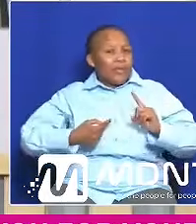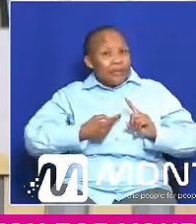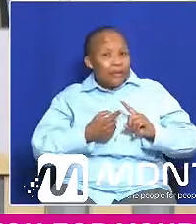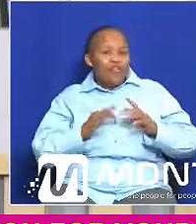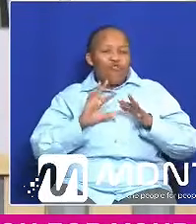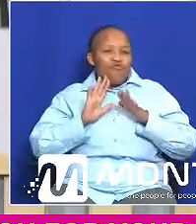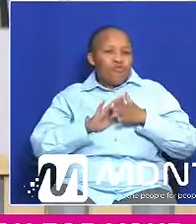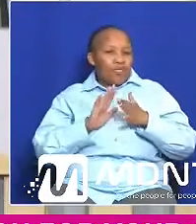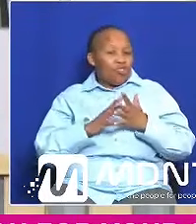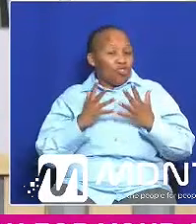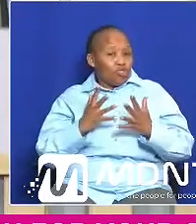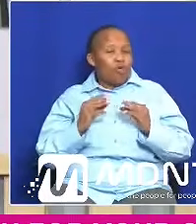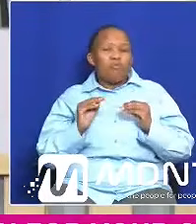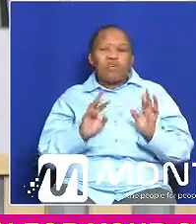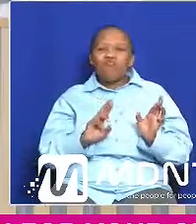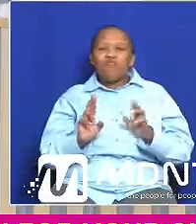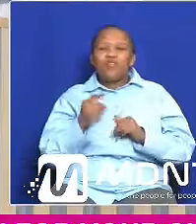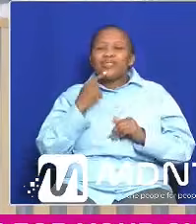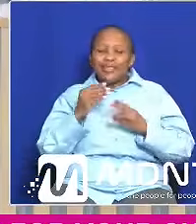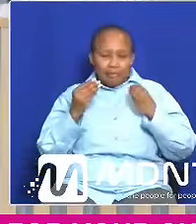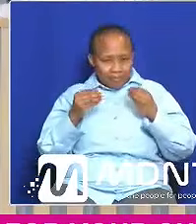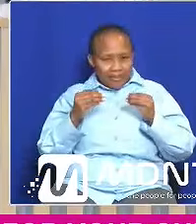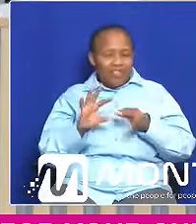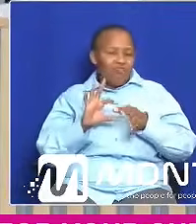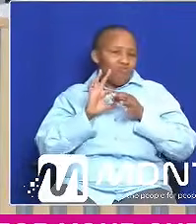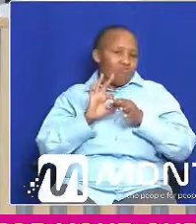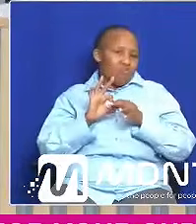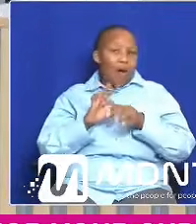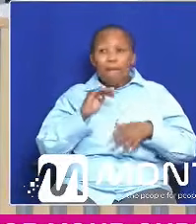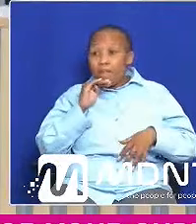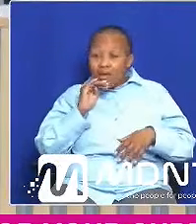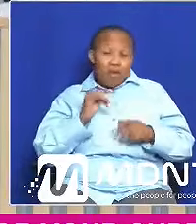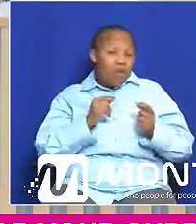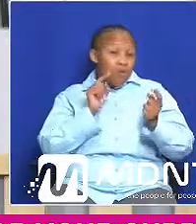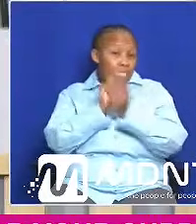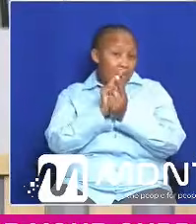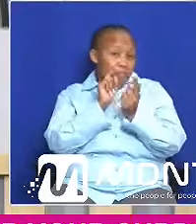So you met with him from time to time to Yes. discuss business opportunities? Yes.